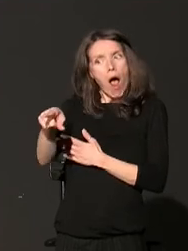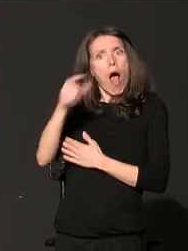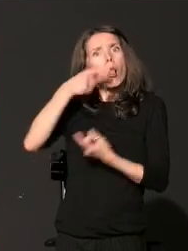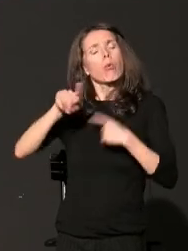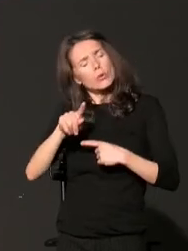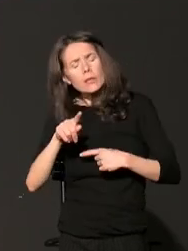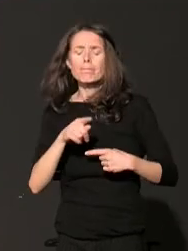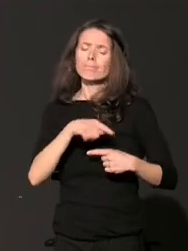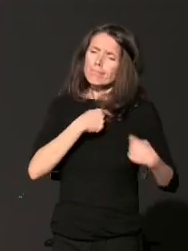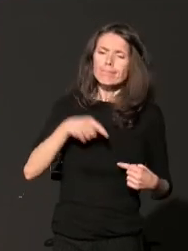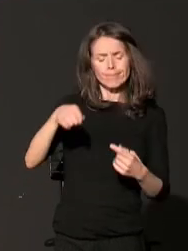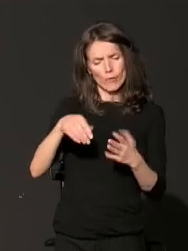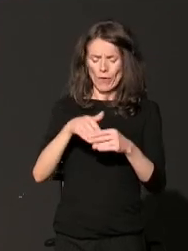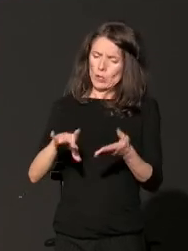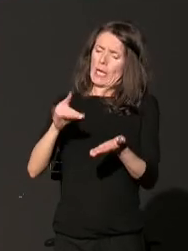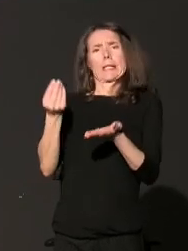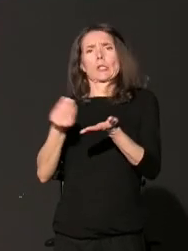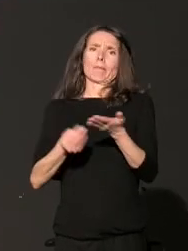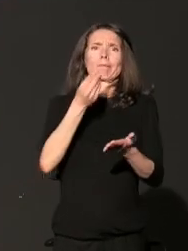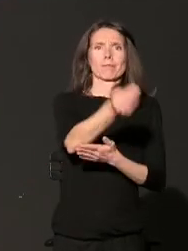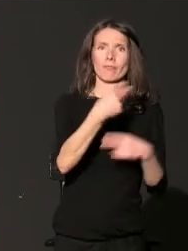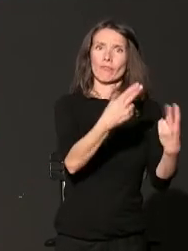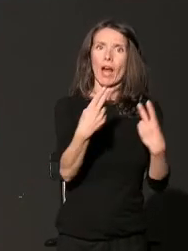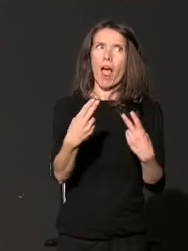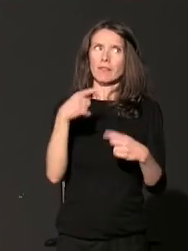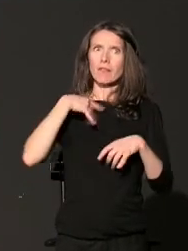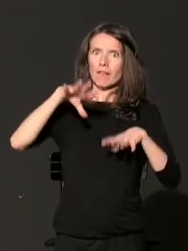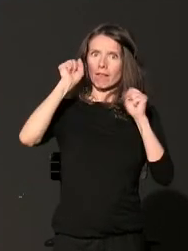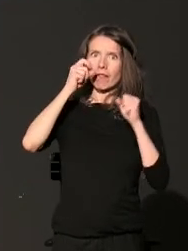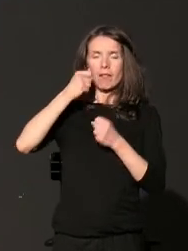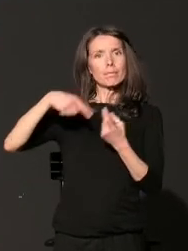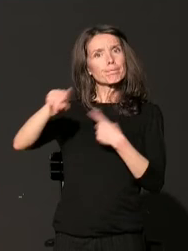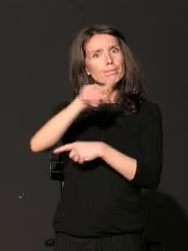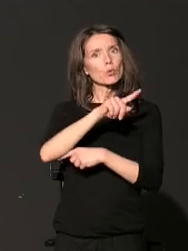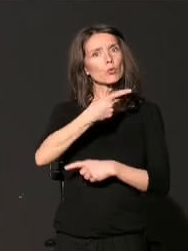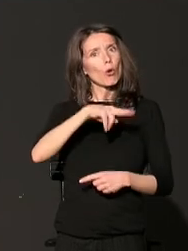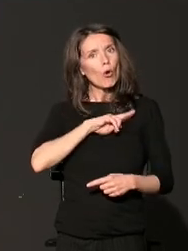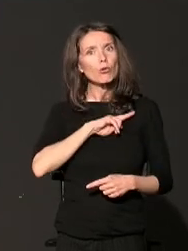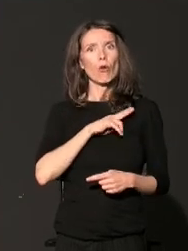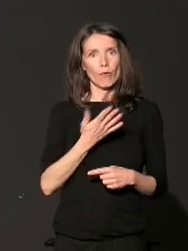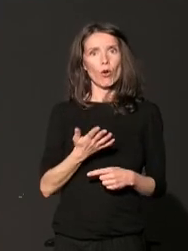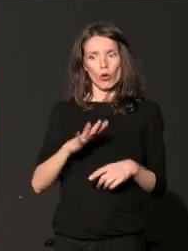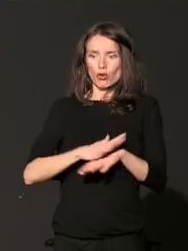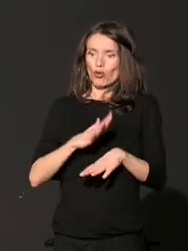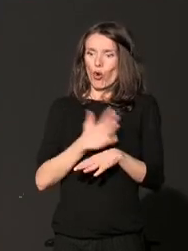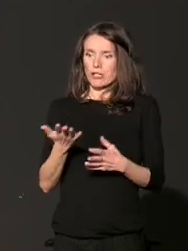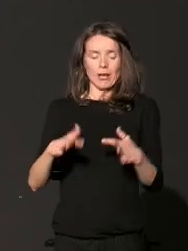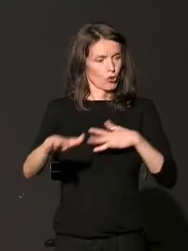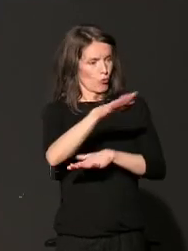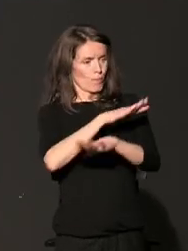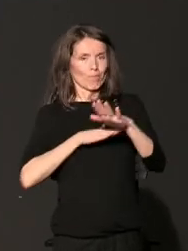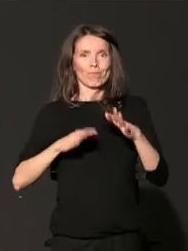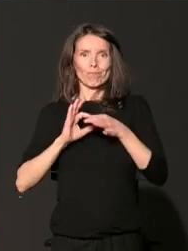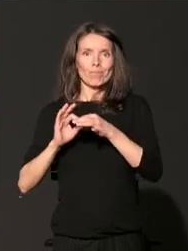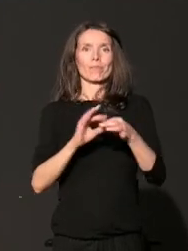and responsibility to one another that just happens on a daily basis here. And I think that this program Framework for Giving is taking